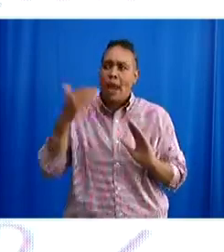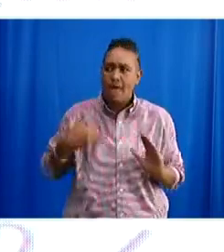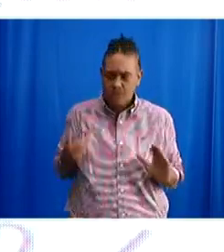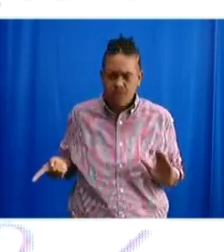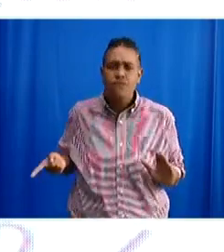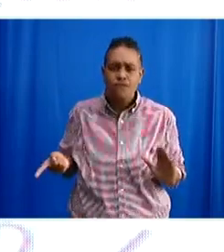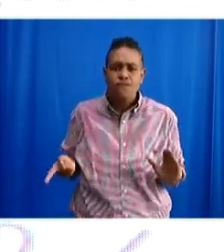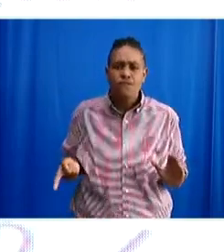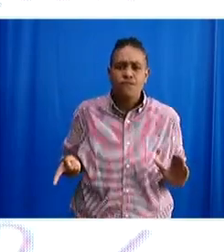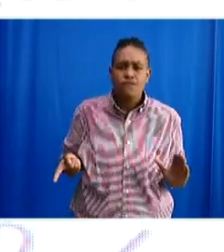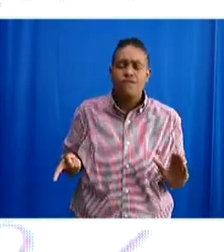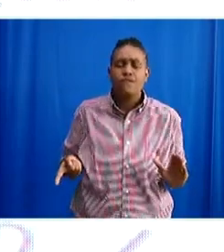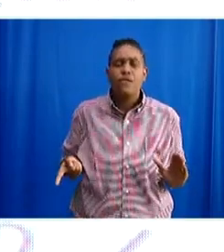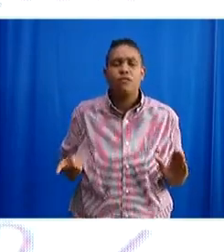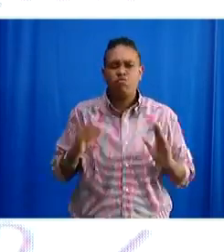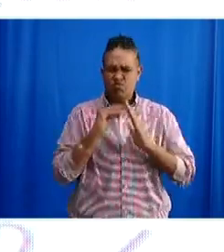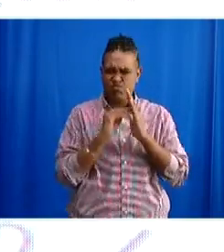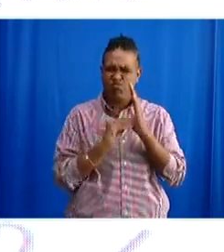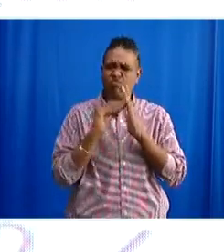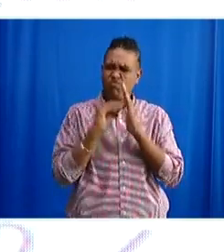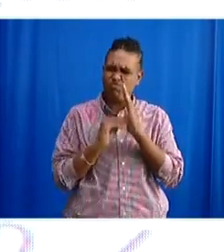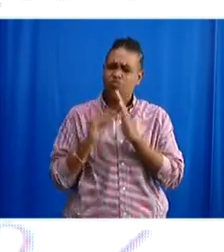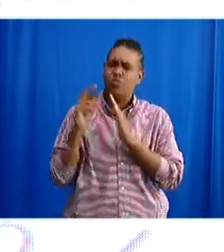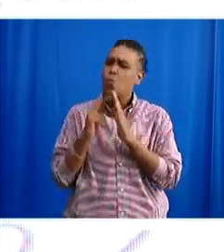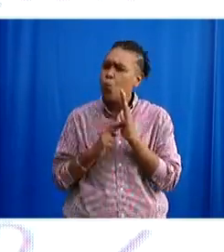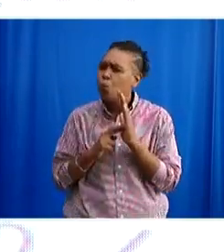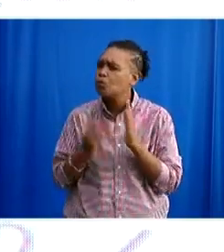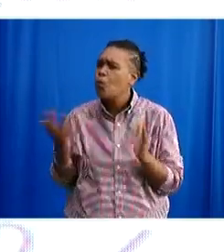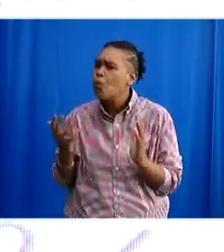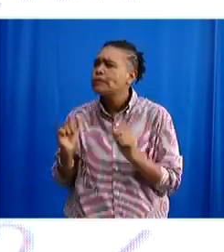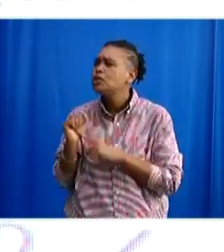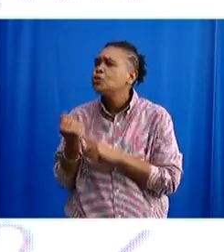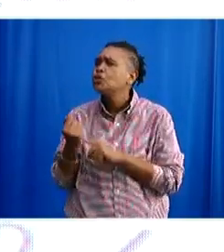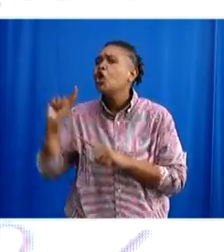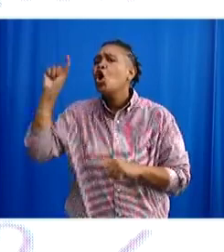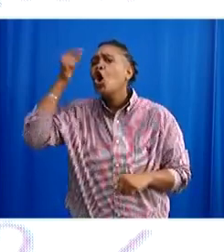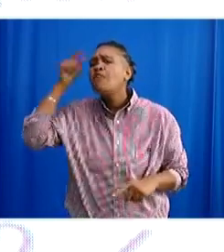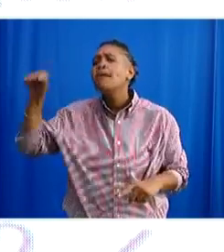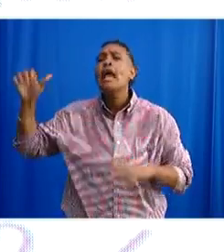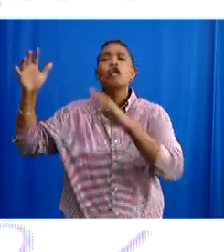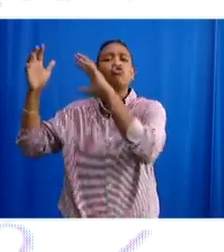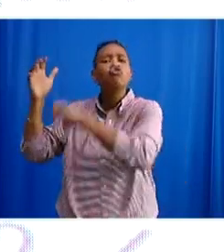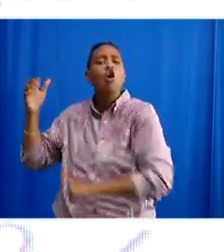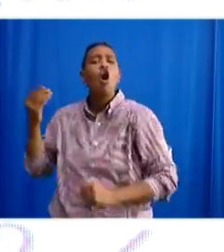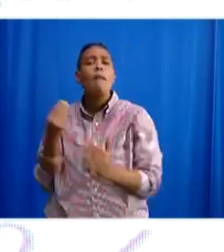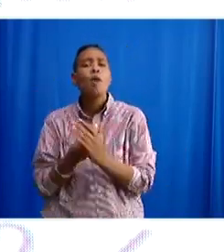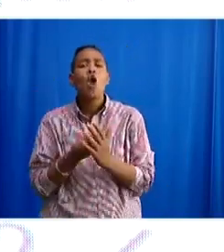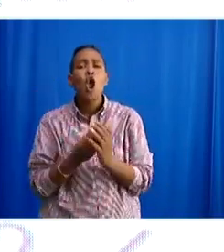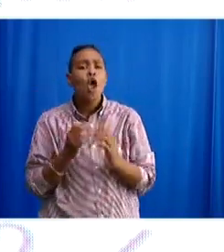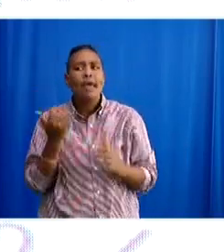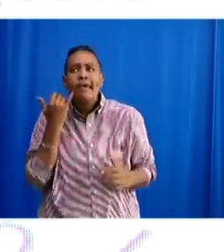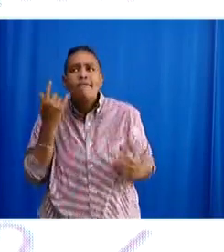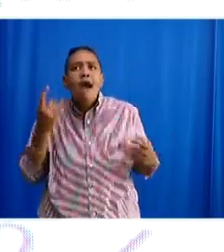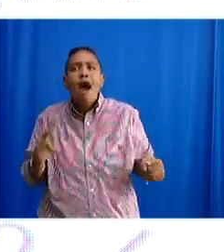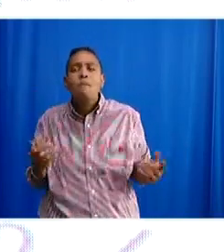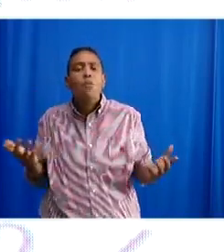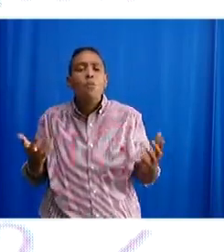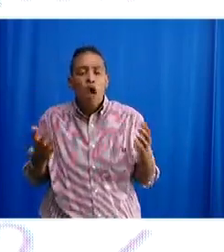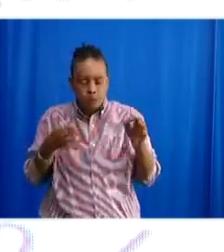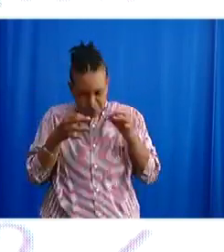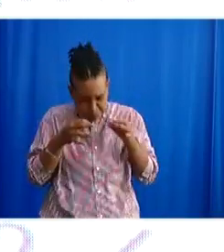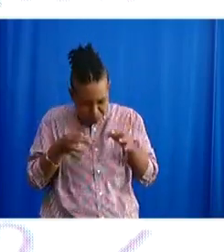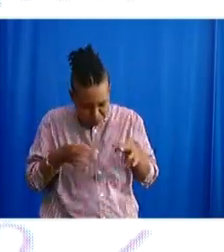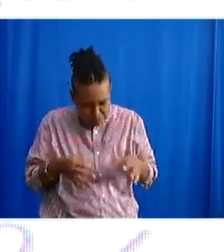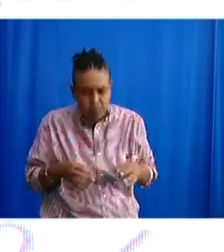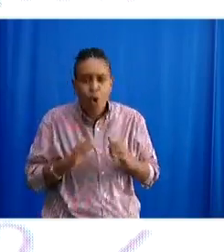about under what circumstances the government of the day can draw down on those funds, how those funds ought